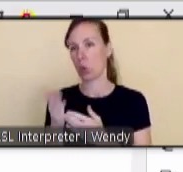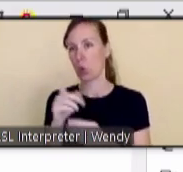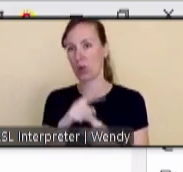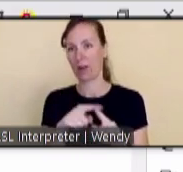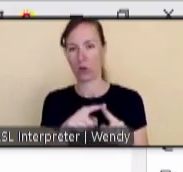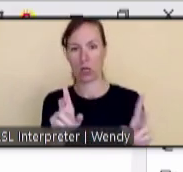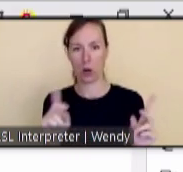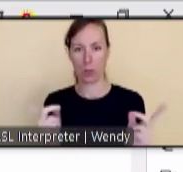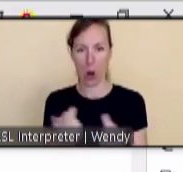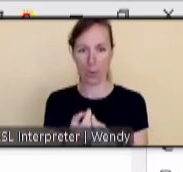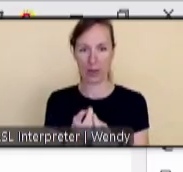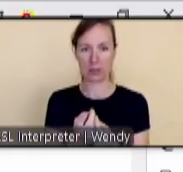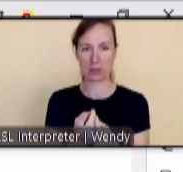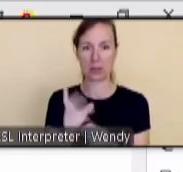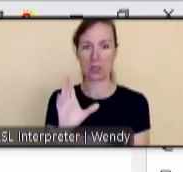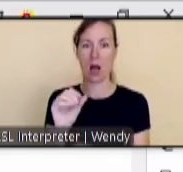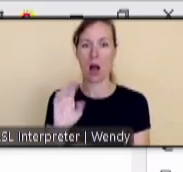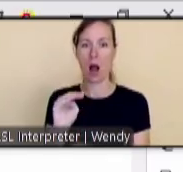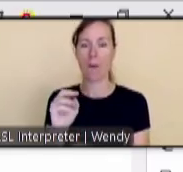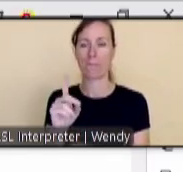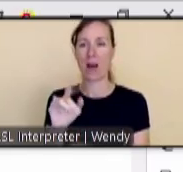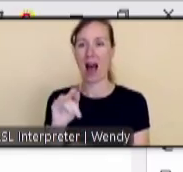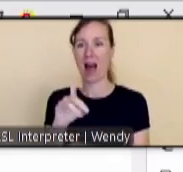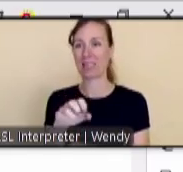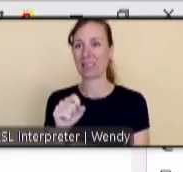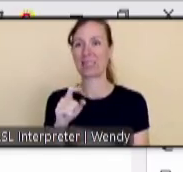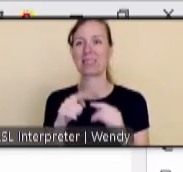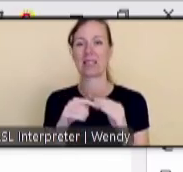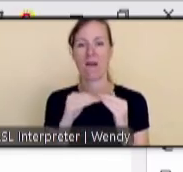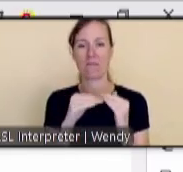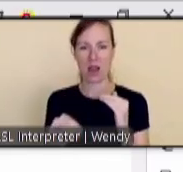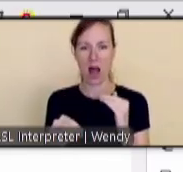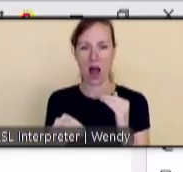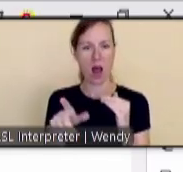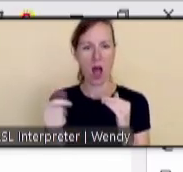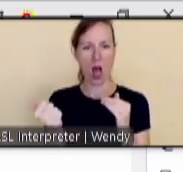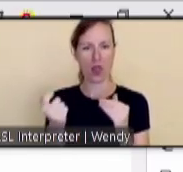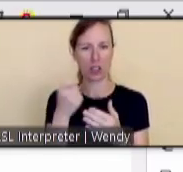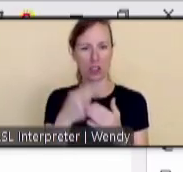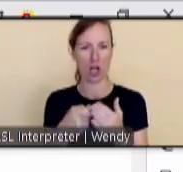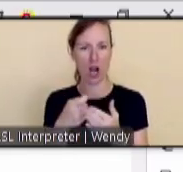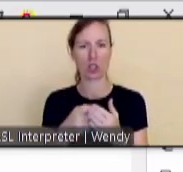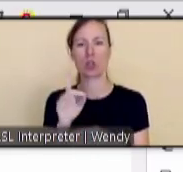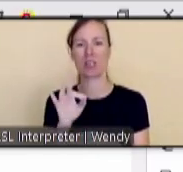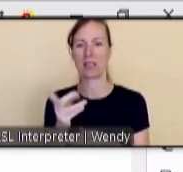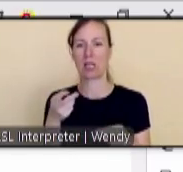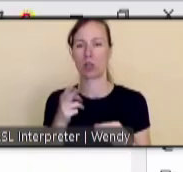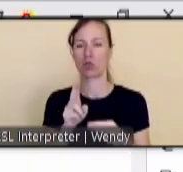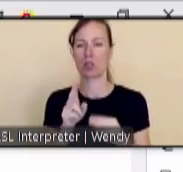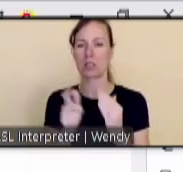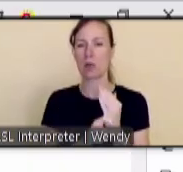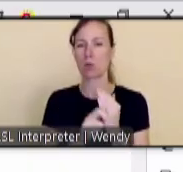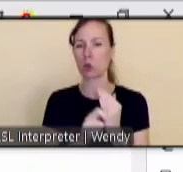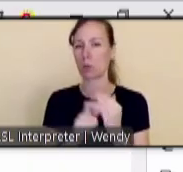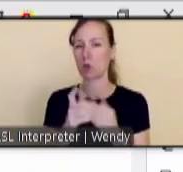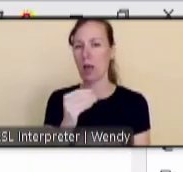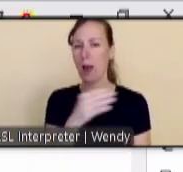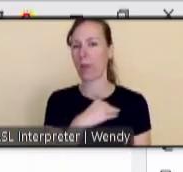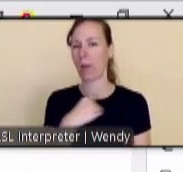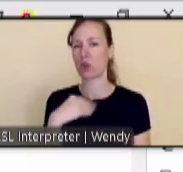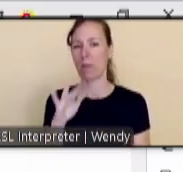charges, we did increase the subscriptions memberships by 500. The uniforms and safety